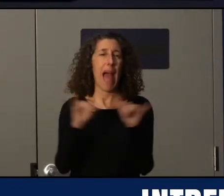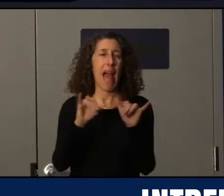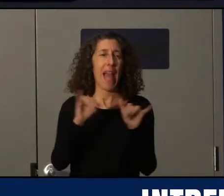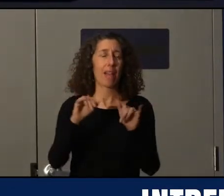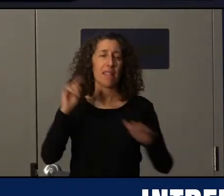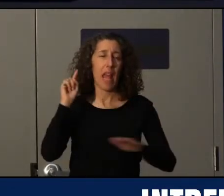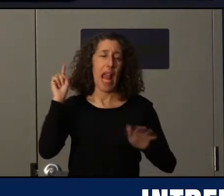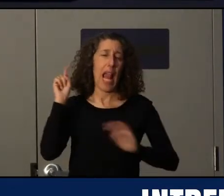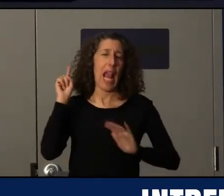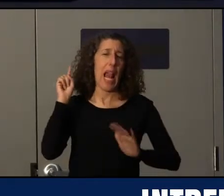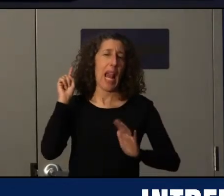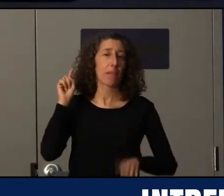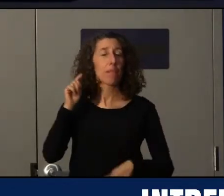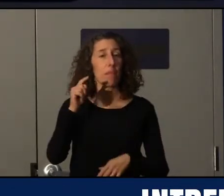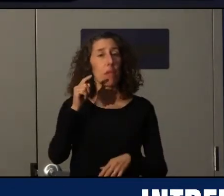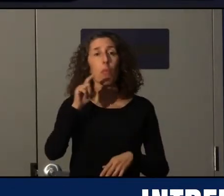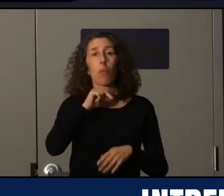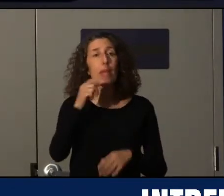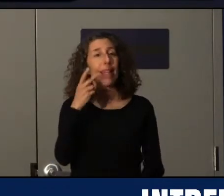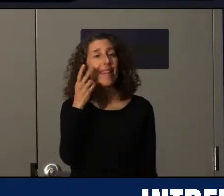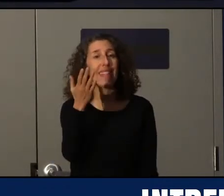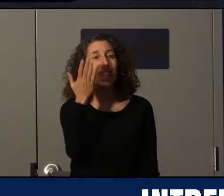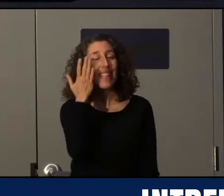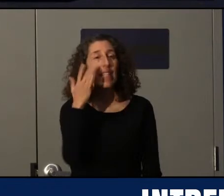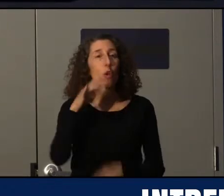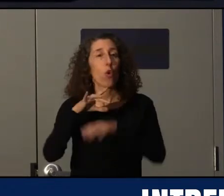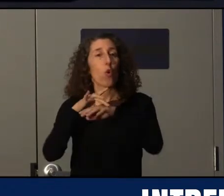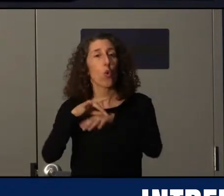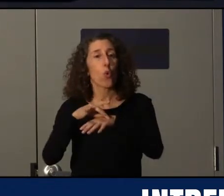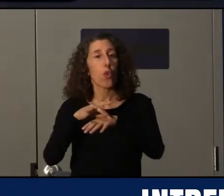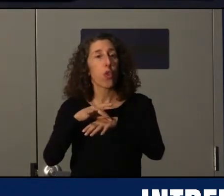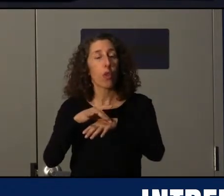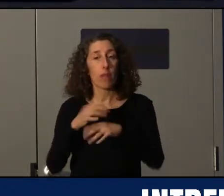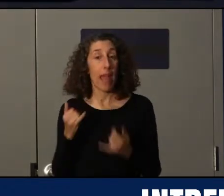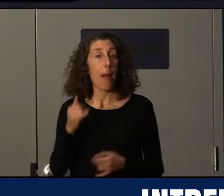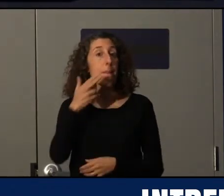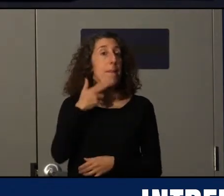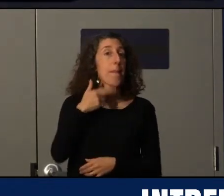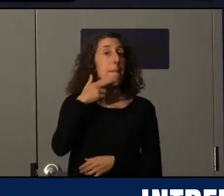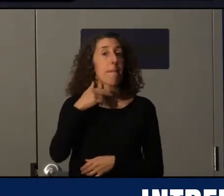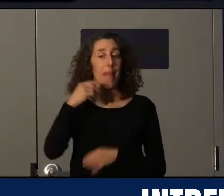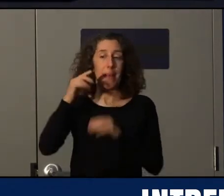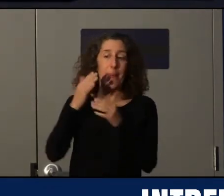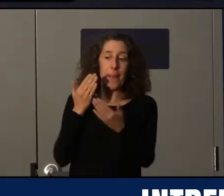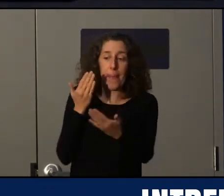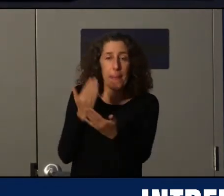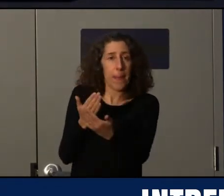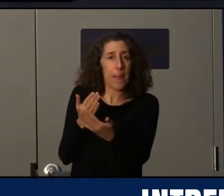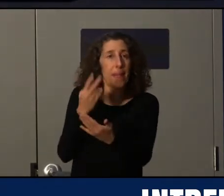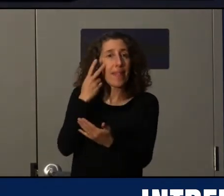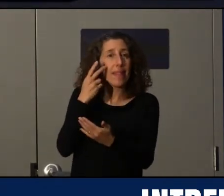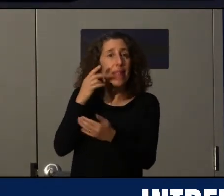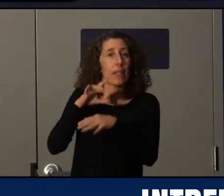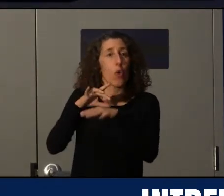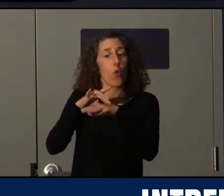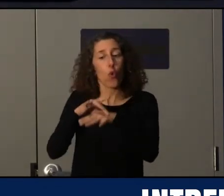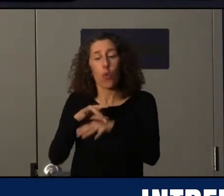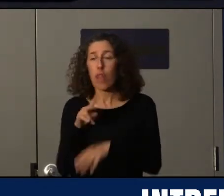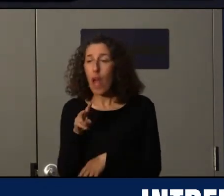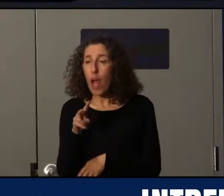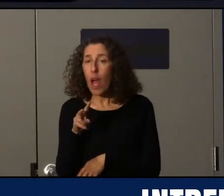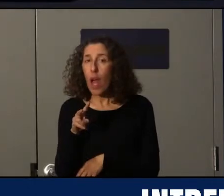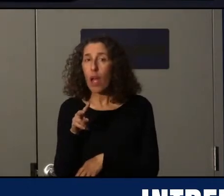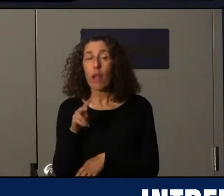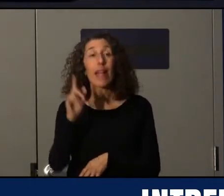Earth. And you're not going to be in the Hollywood spaceship, right? You're going to be in a relatively small spaceship that they're